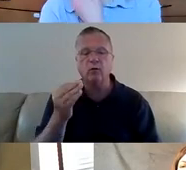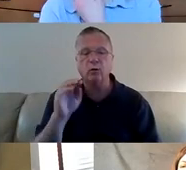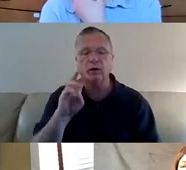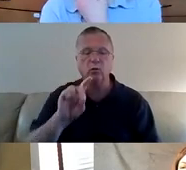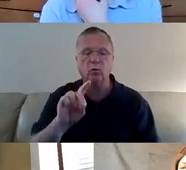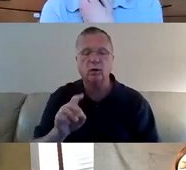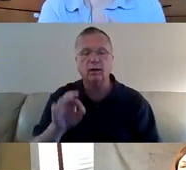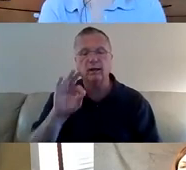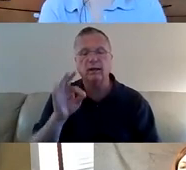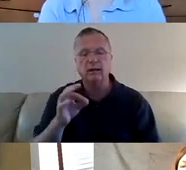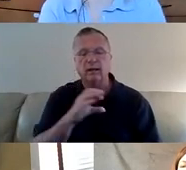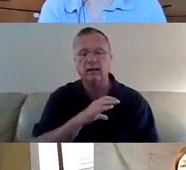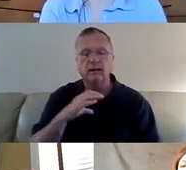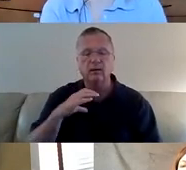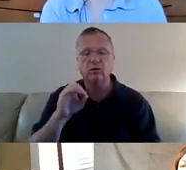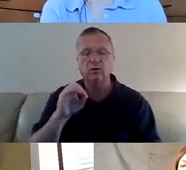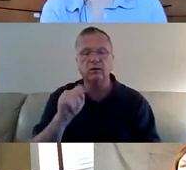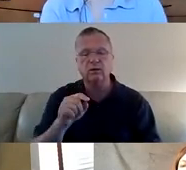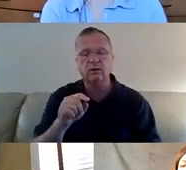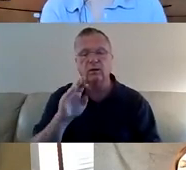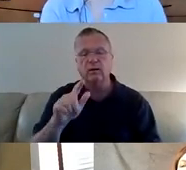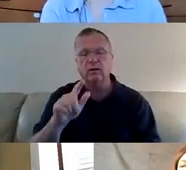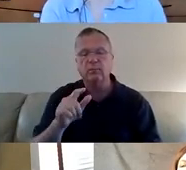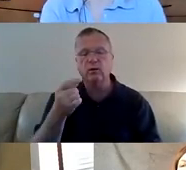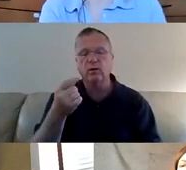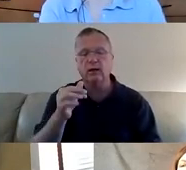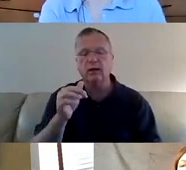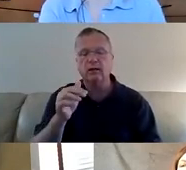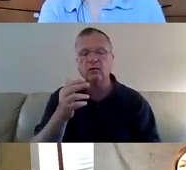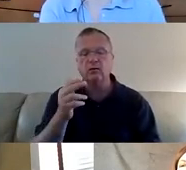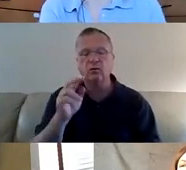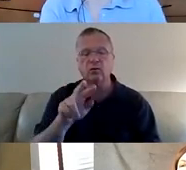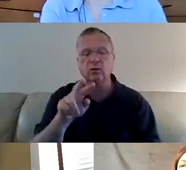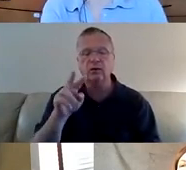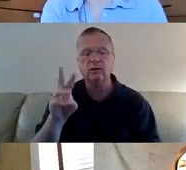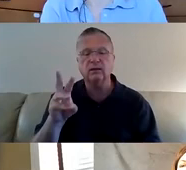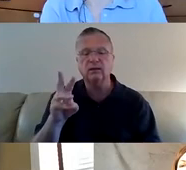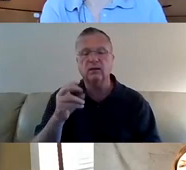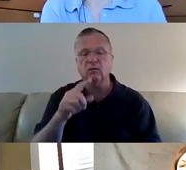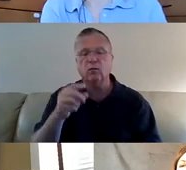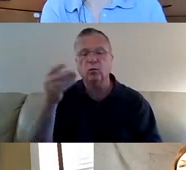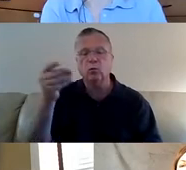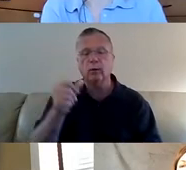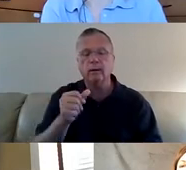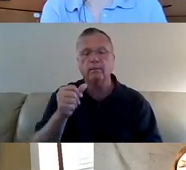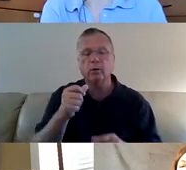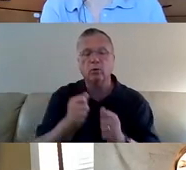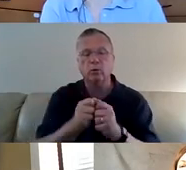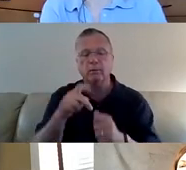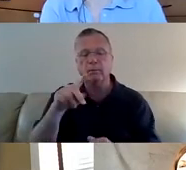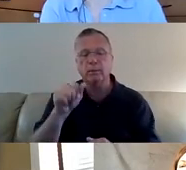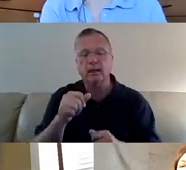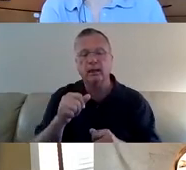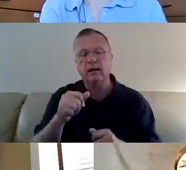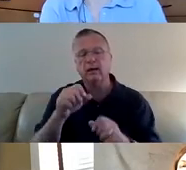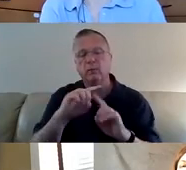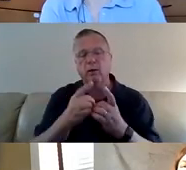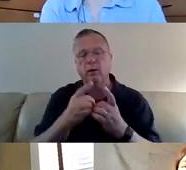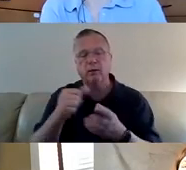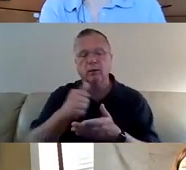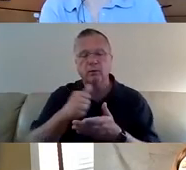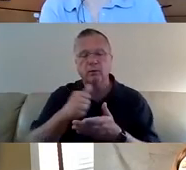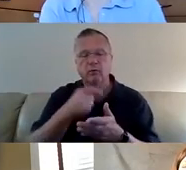Number 1326. Resolution providing for a reimbursement agreement with the Pennsylvania Department of Transportation for